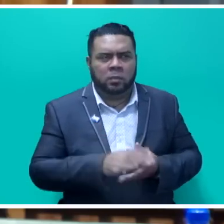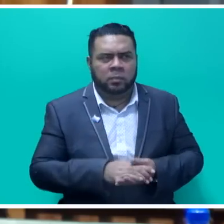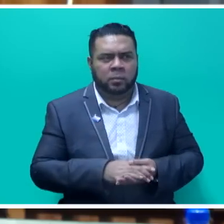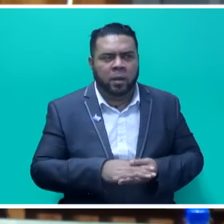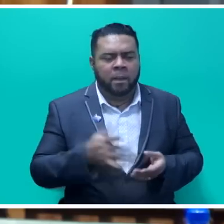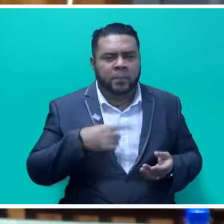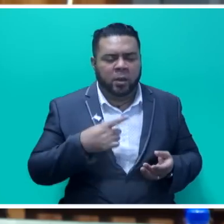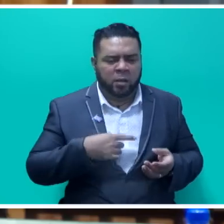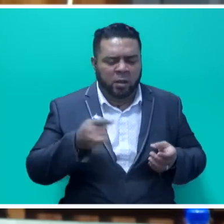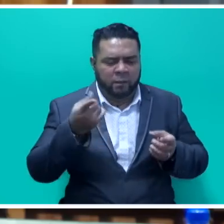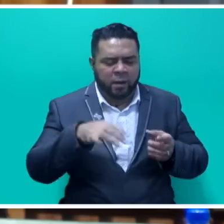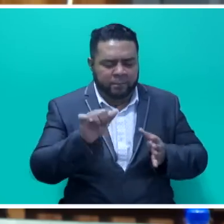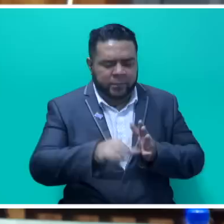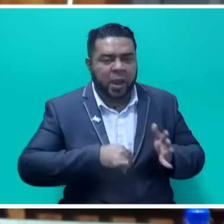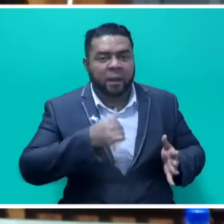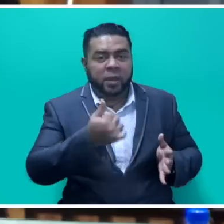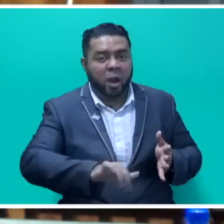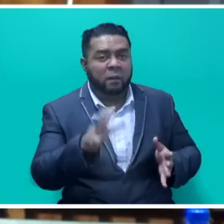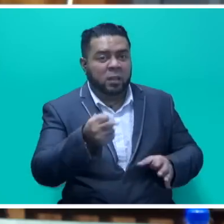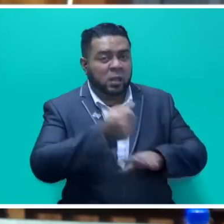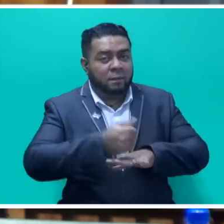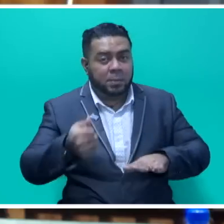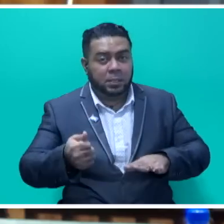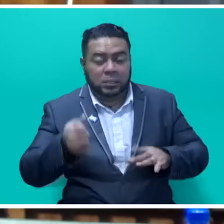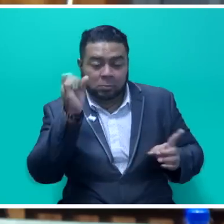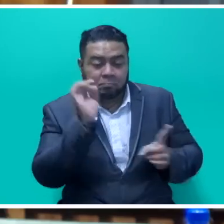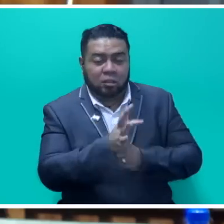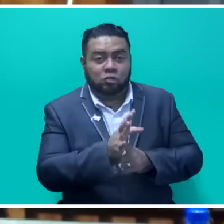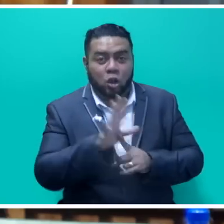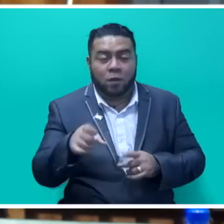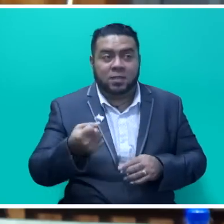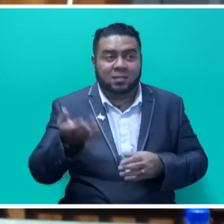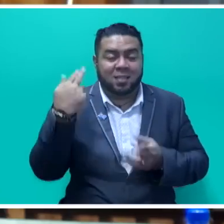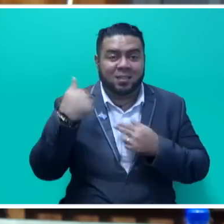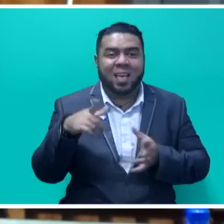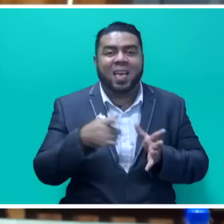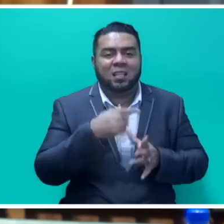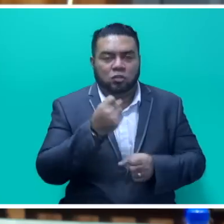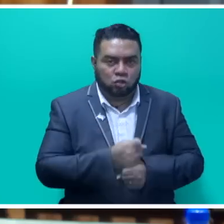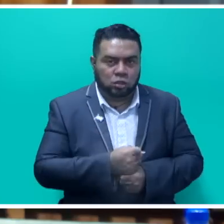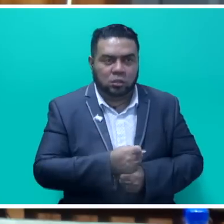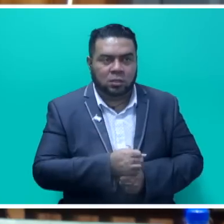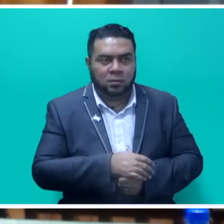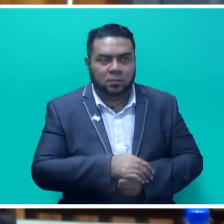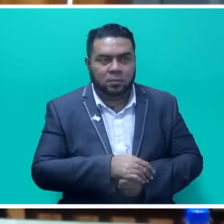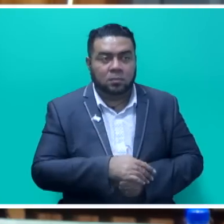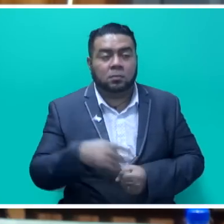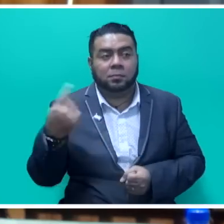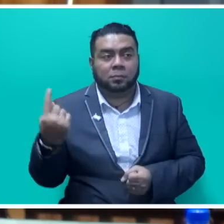some egoistic behavior of his government, and particularly of his then Attorney General,